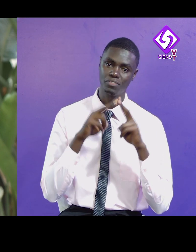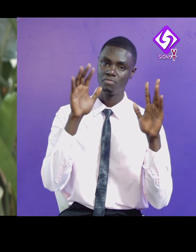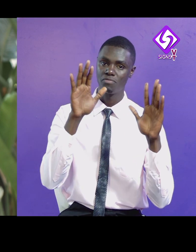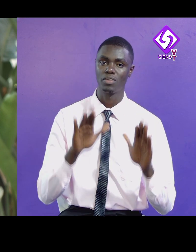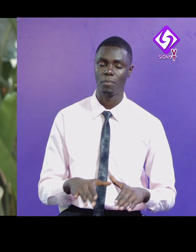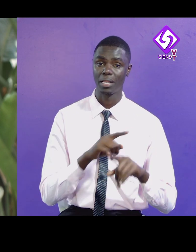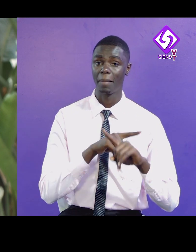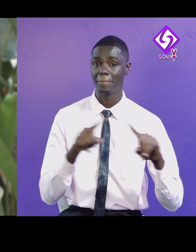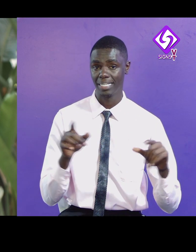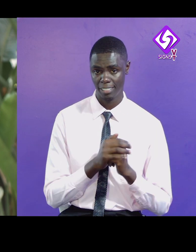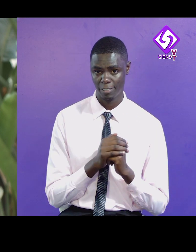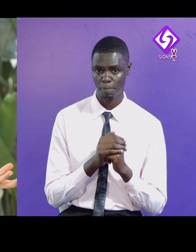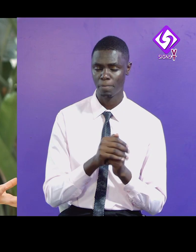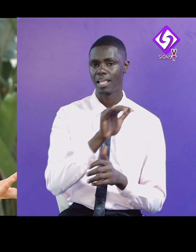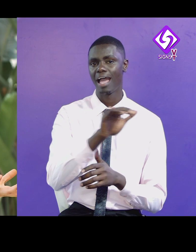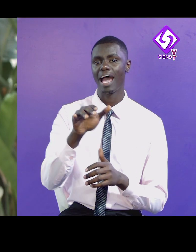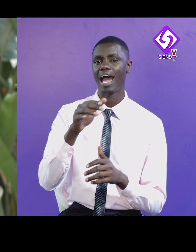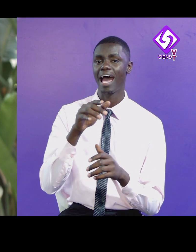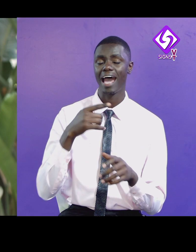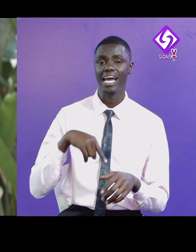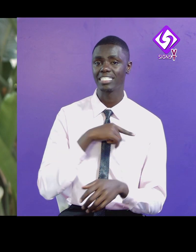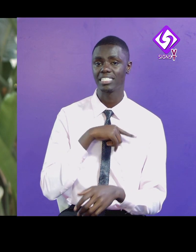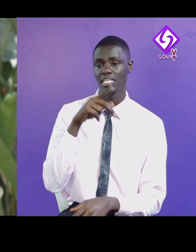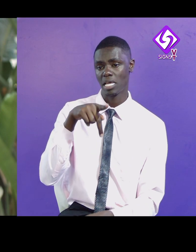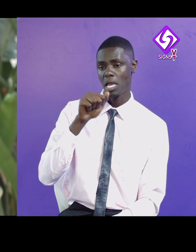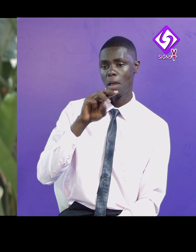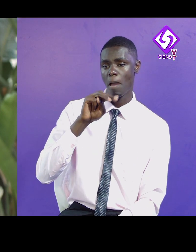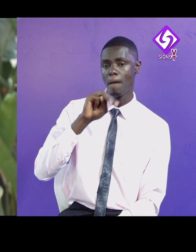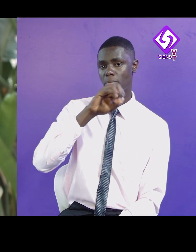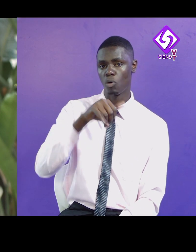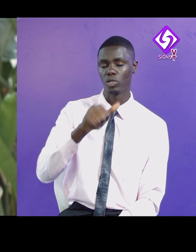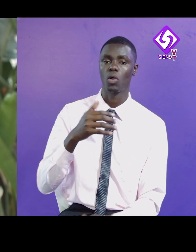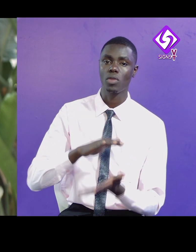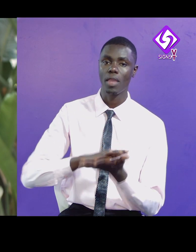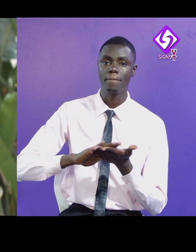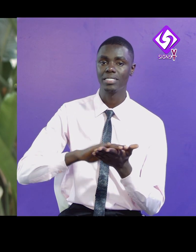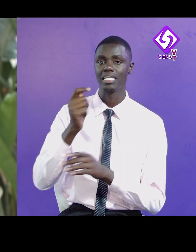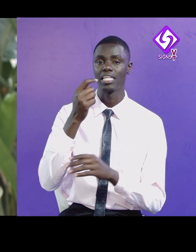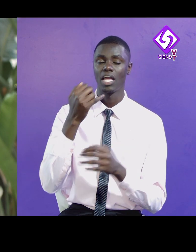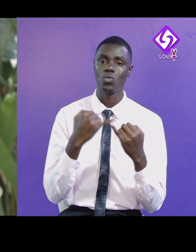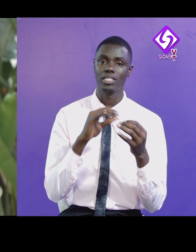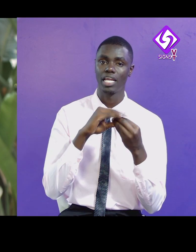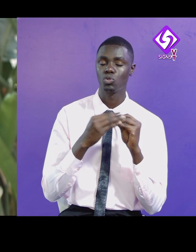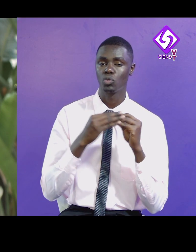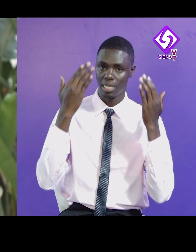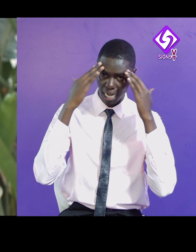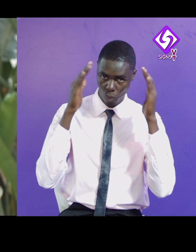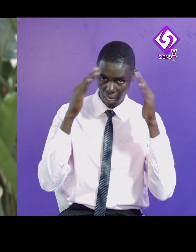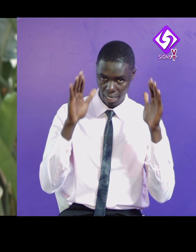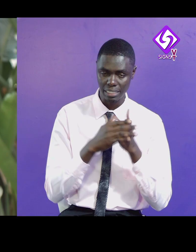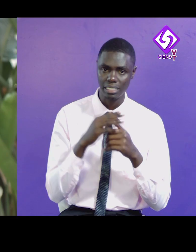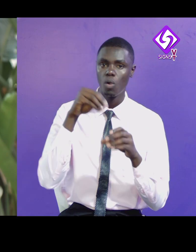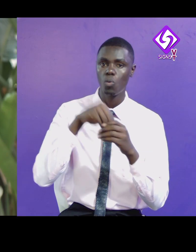important. But as Pamoja, we are now based in Kenya, and we are trying to create